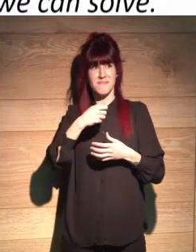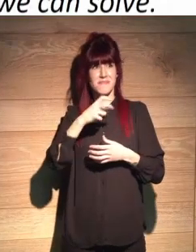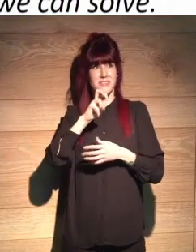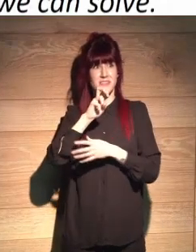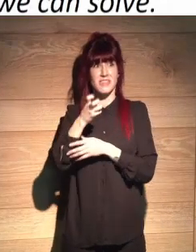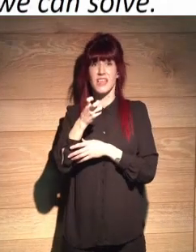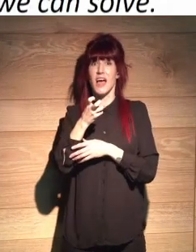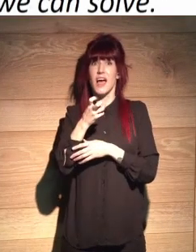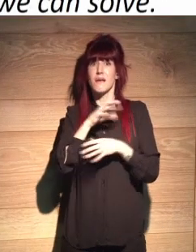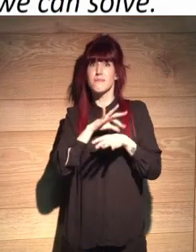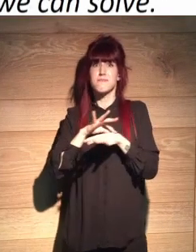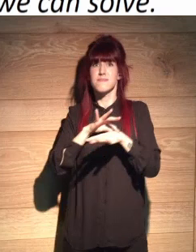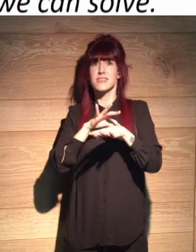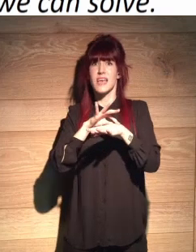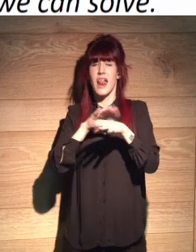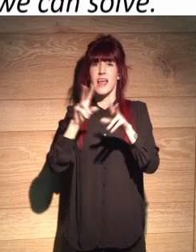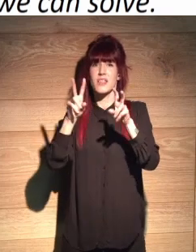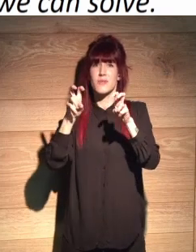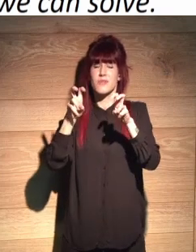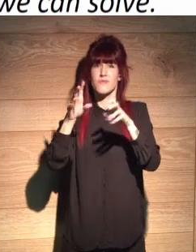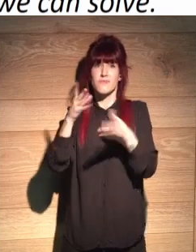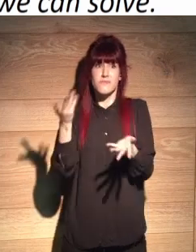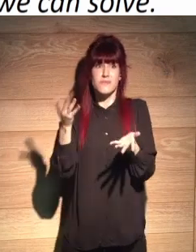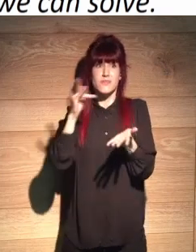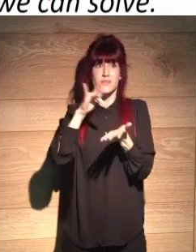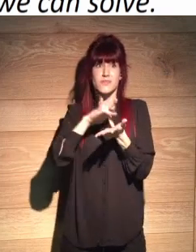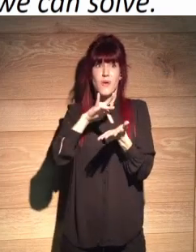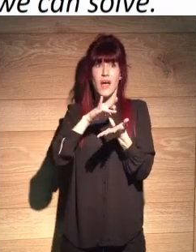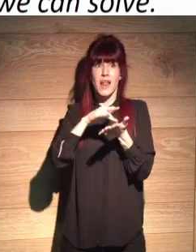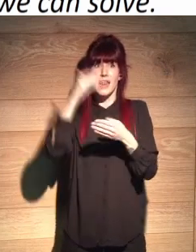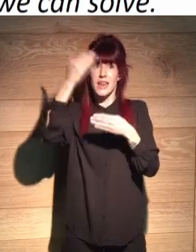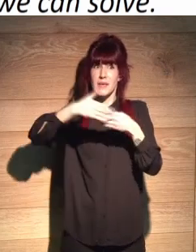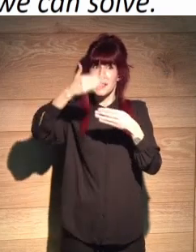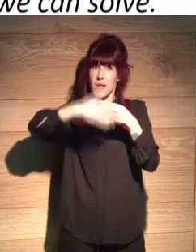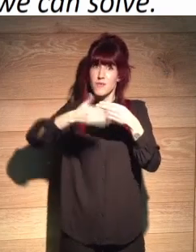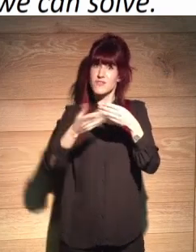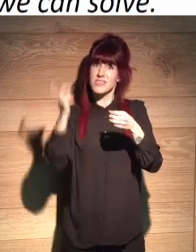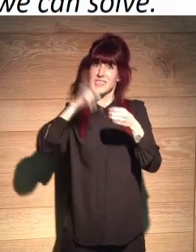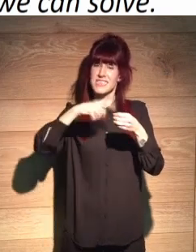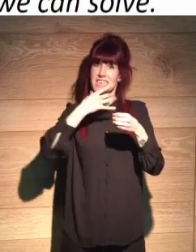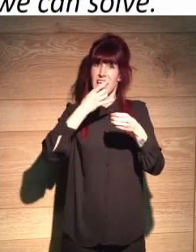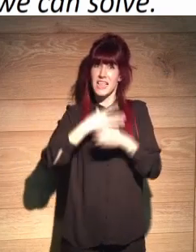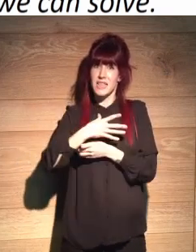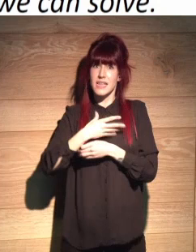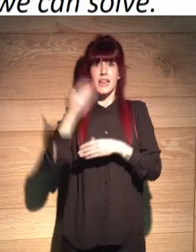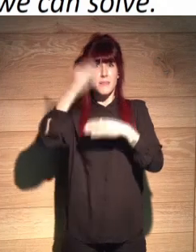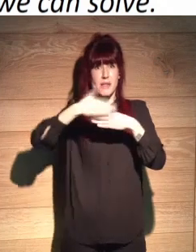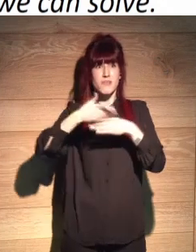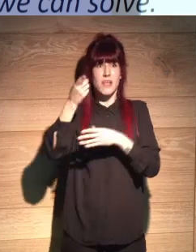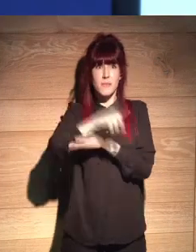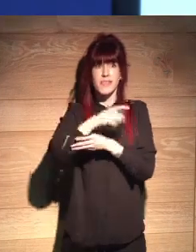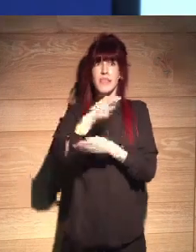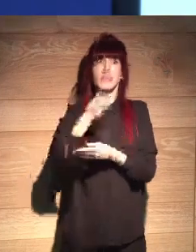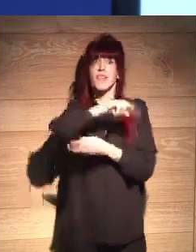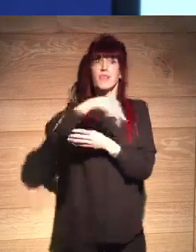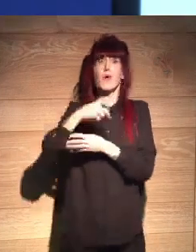innovation. But when we limit who can contribute, we in turn limit what problems we can solve. And I think that's pretty